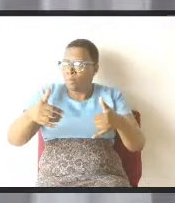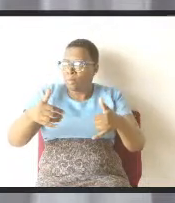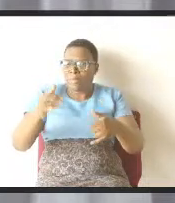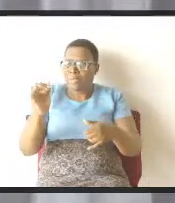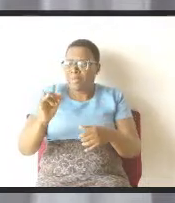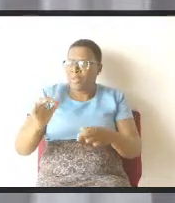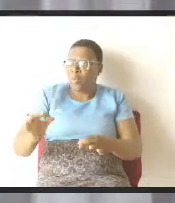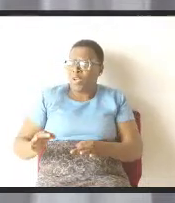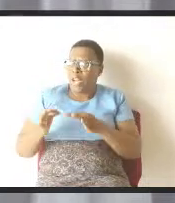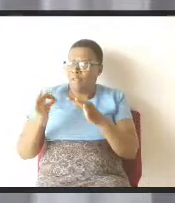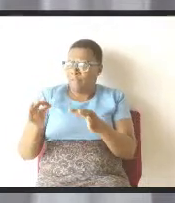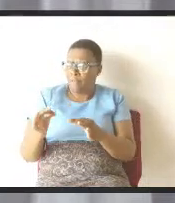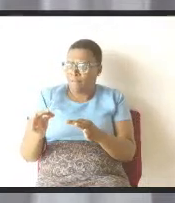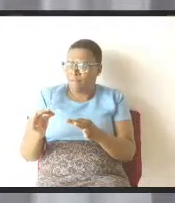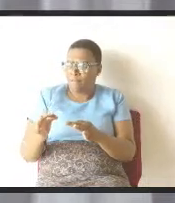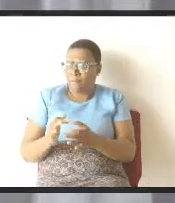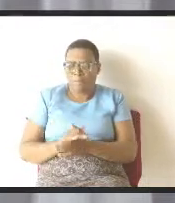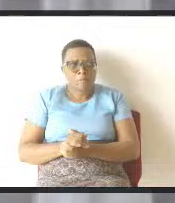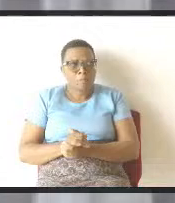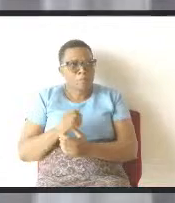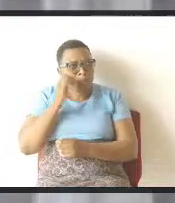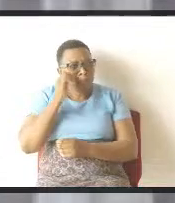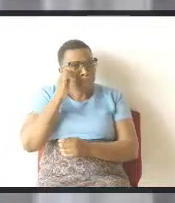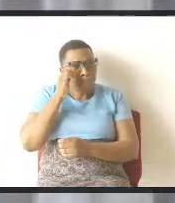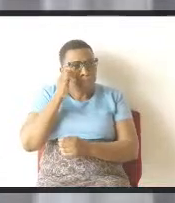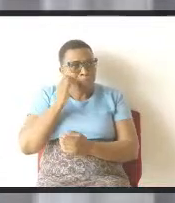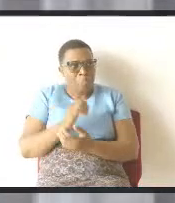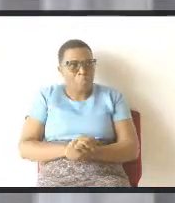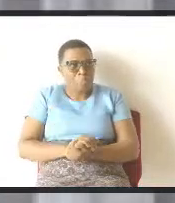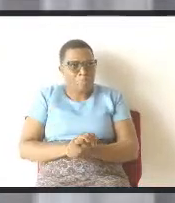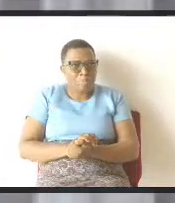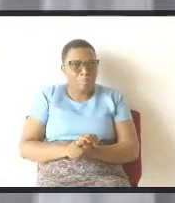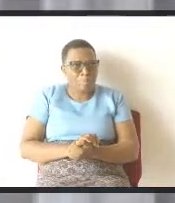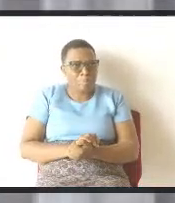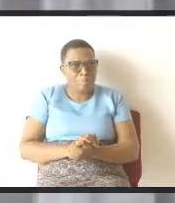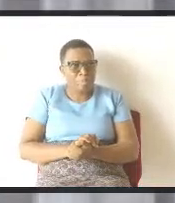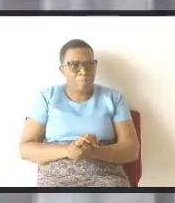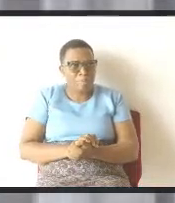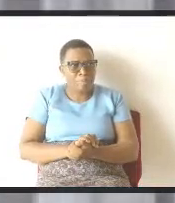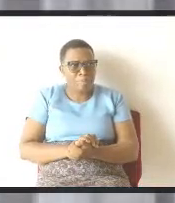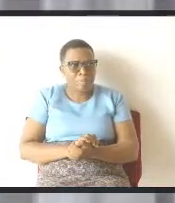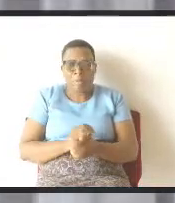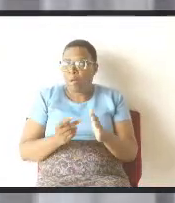obtain. He was establishing the fact